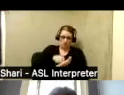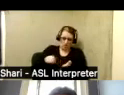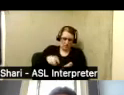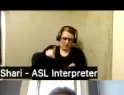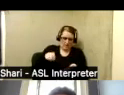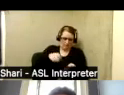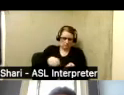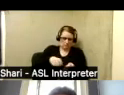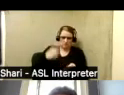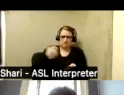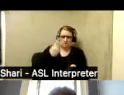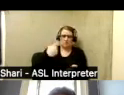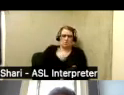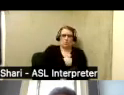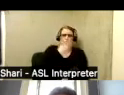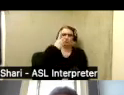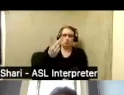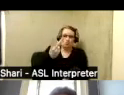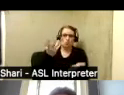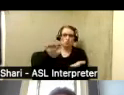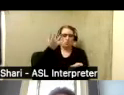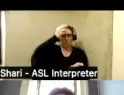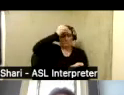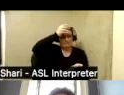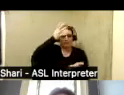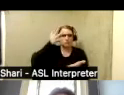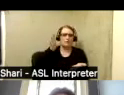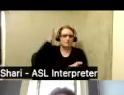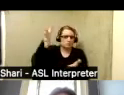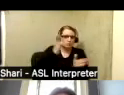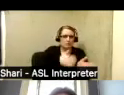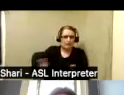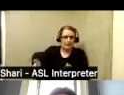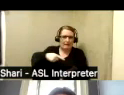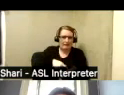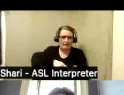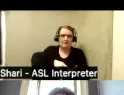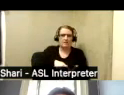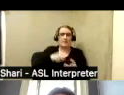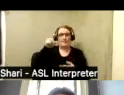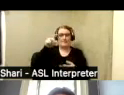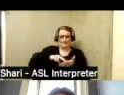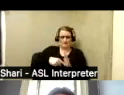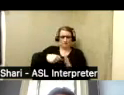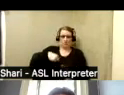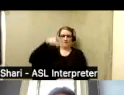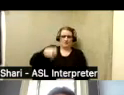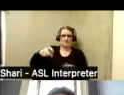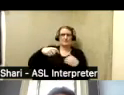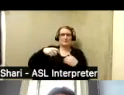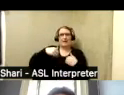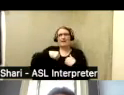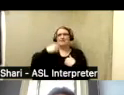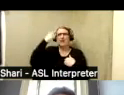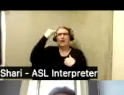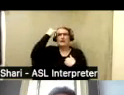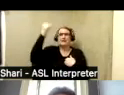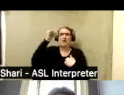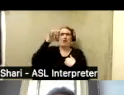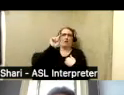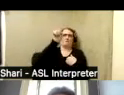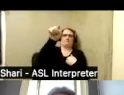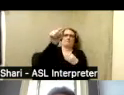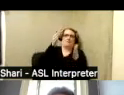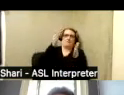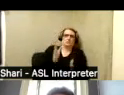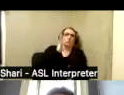we saw, or what we're thinking, or some future plan. And this means that we must have in mind a reader and arrange our ideas for another person